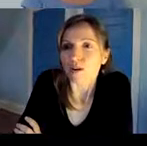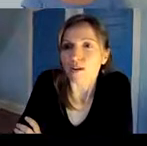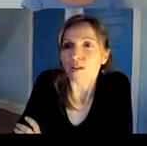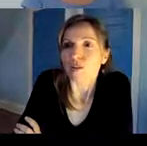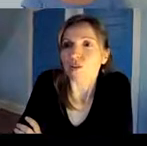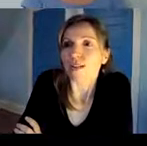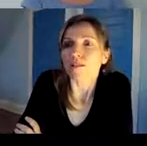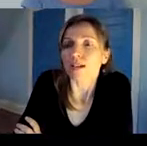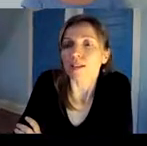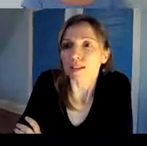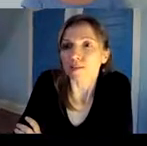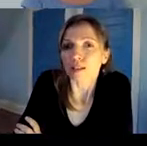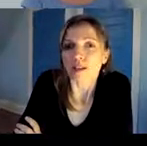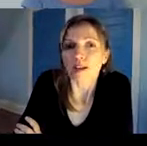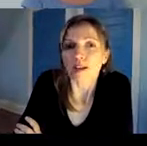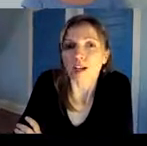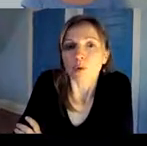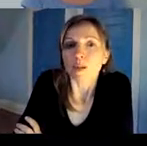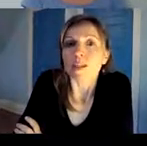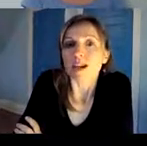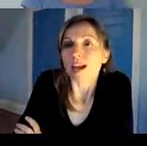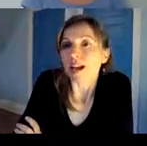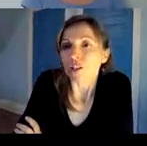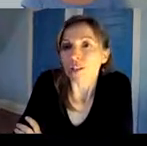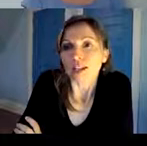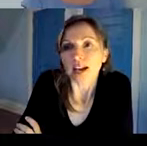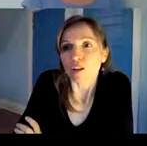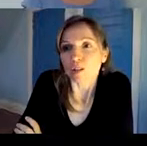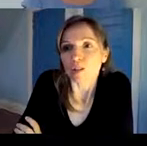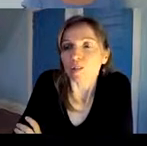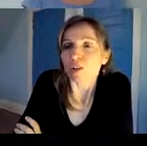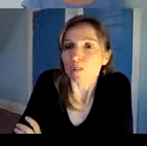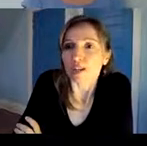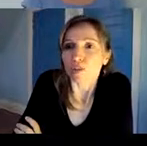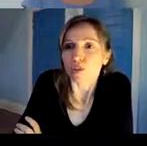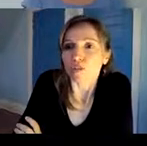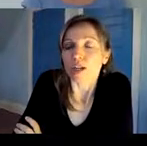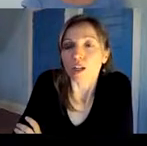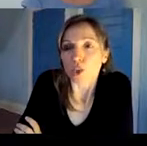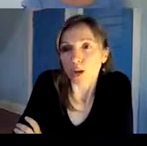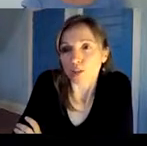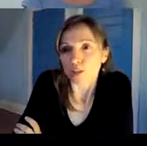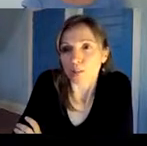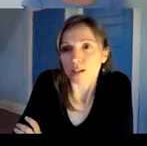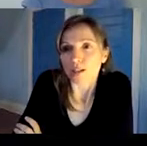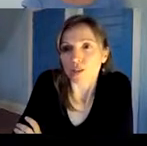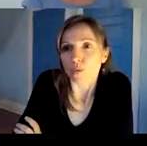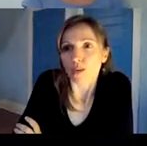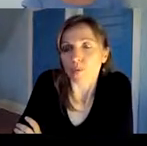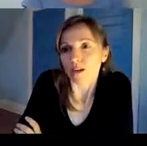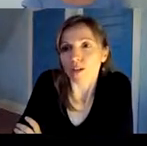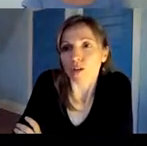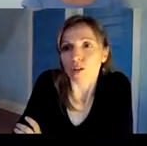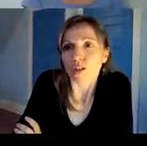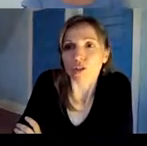eggs on the dog-strangling vine leaf, but when the egg hatches, the caterpillar will not be able to derive nourishment and so